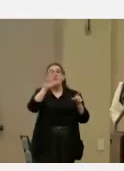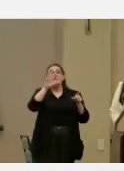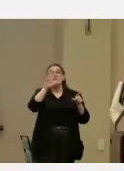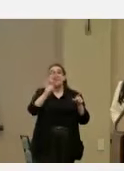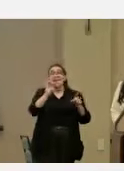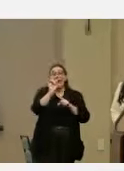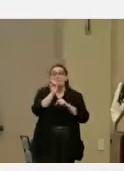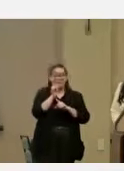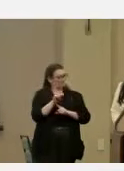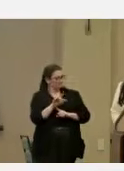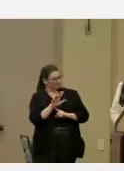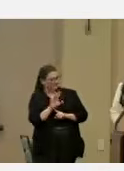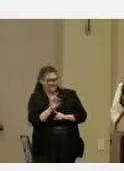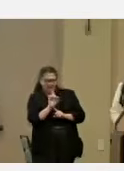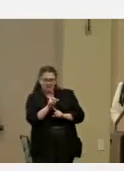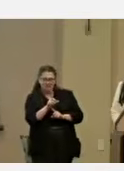58 minutes, that is specific.